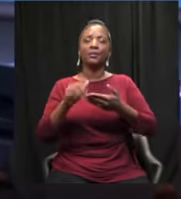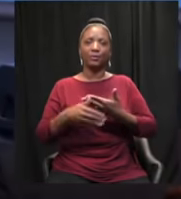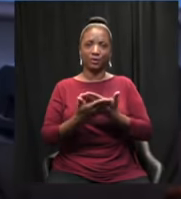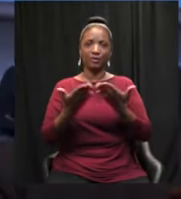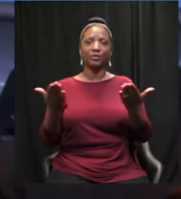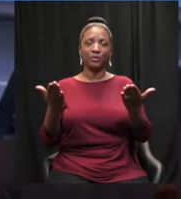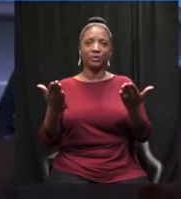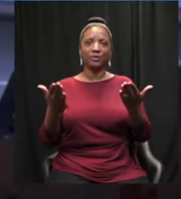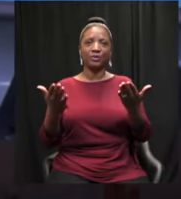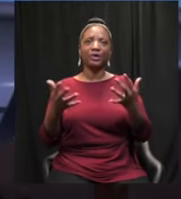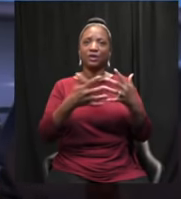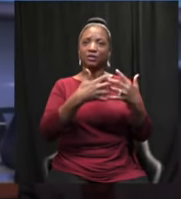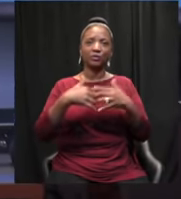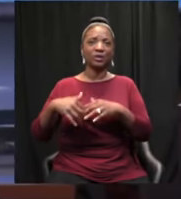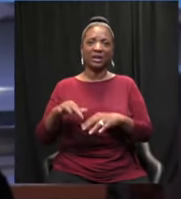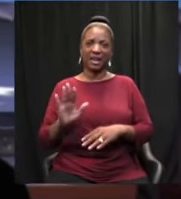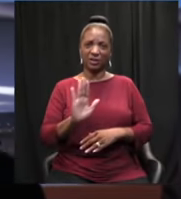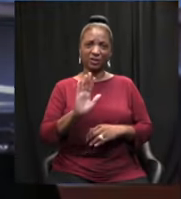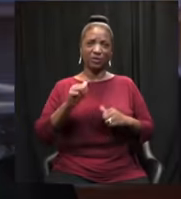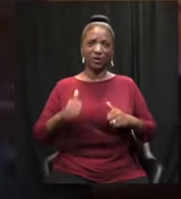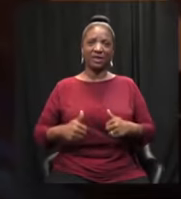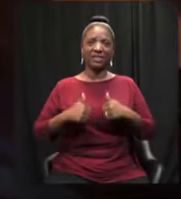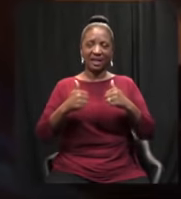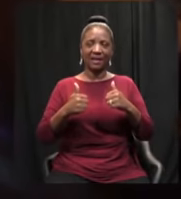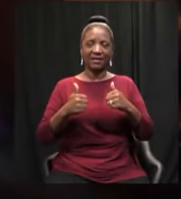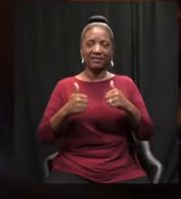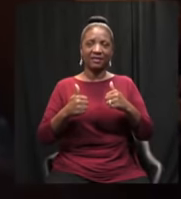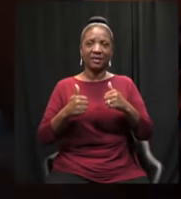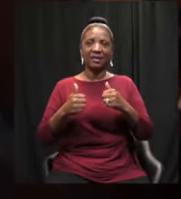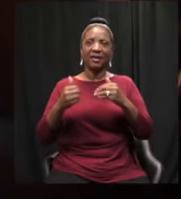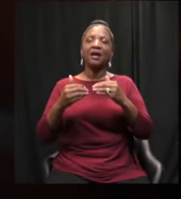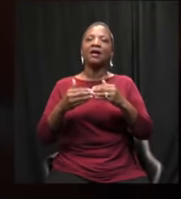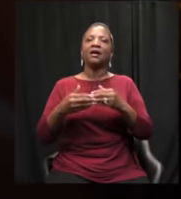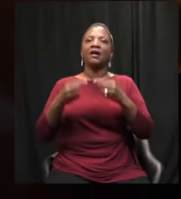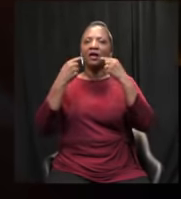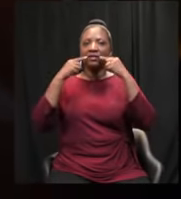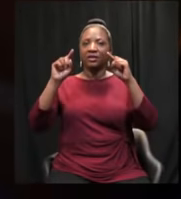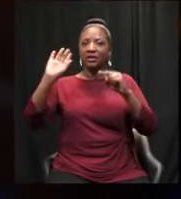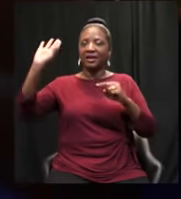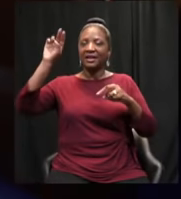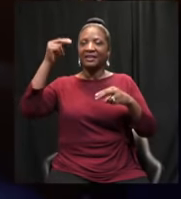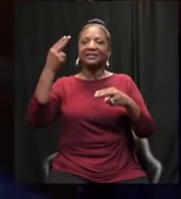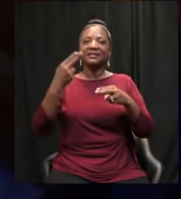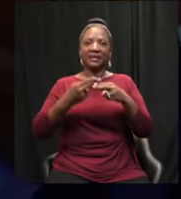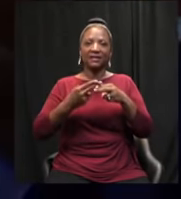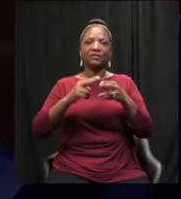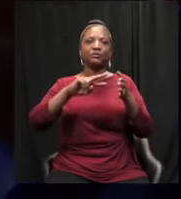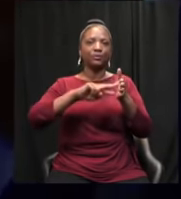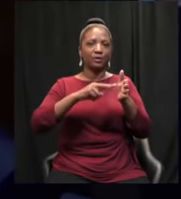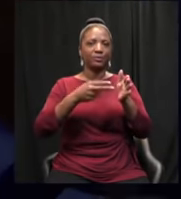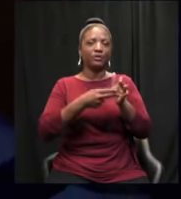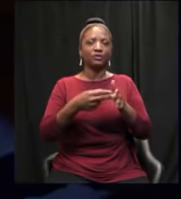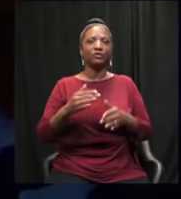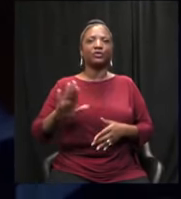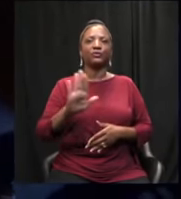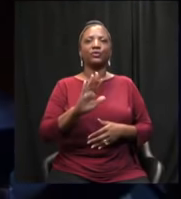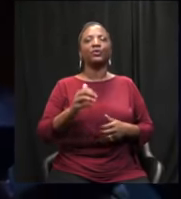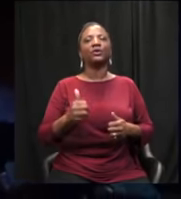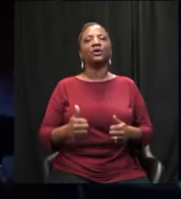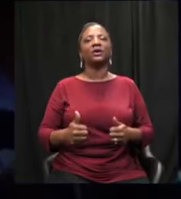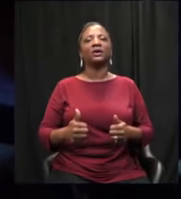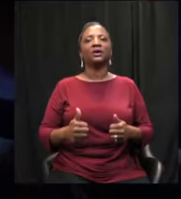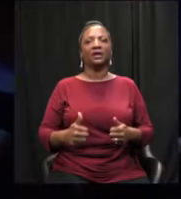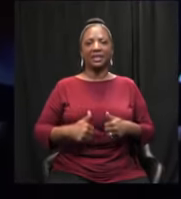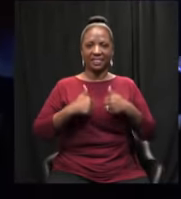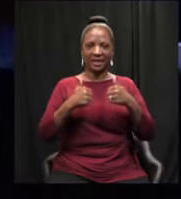life. Call his name for your loved one that's sick. Call his name for the purpose he has on your life. Call his name for this